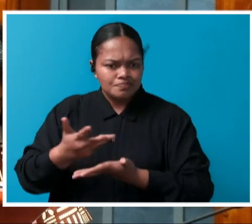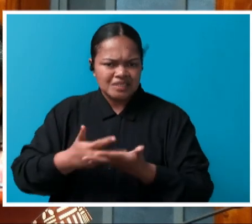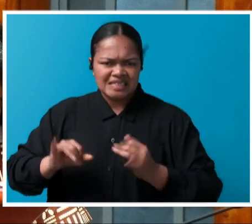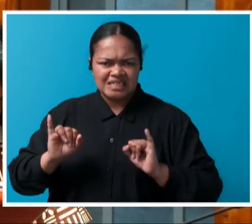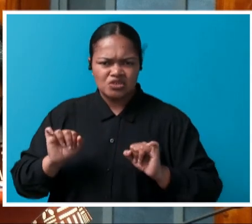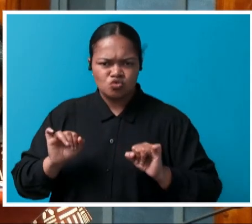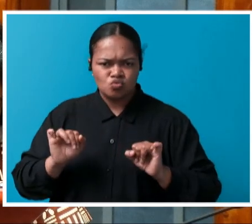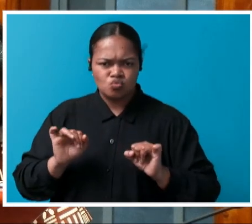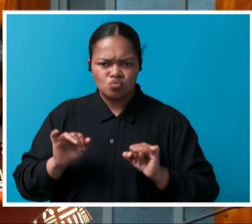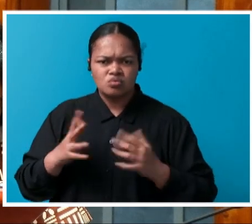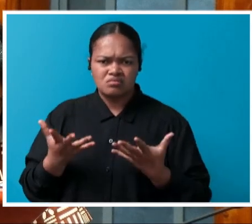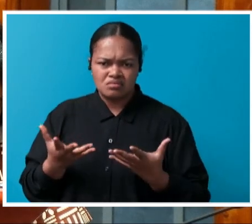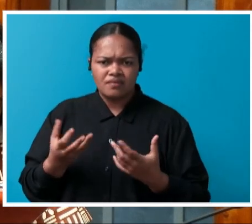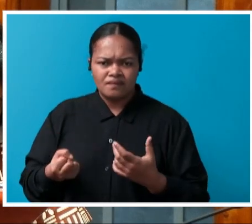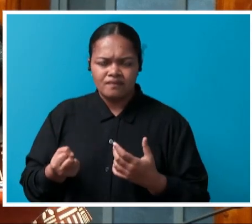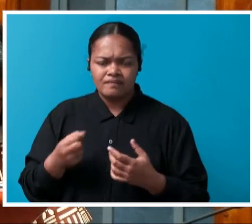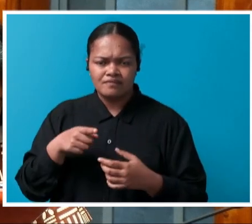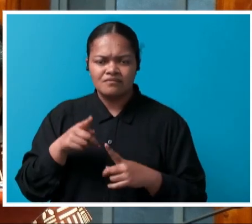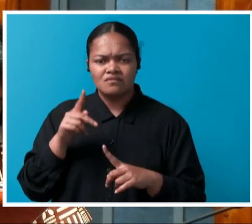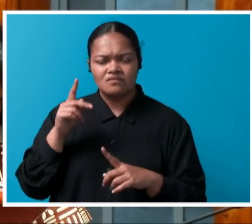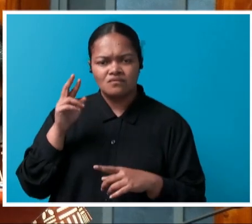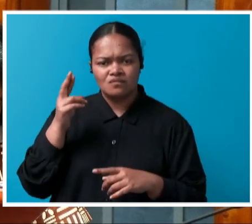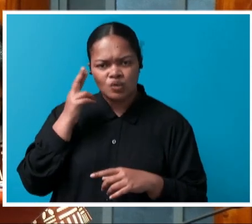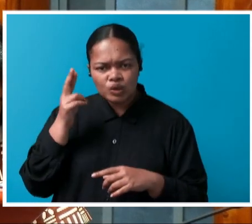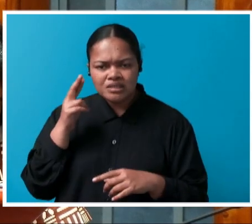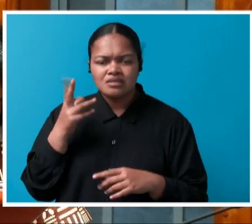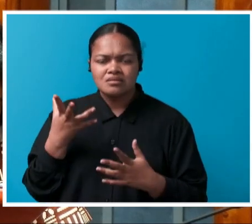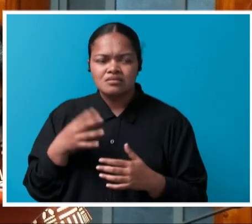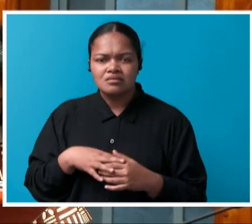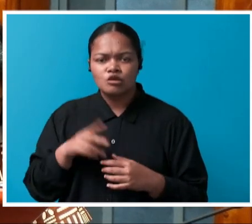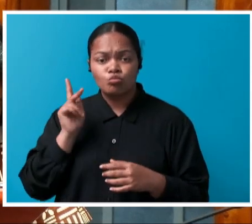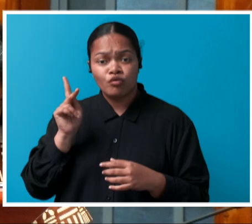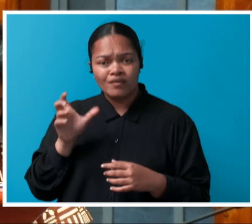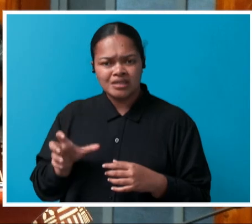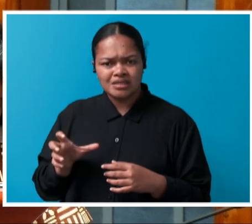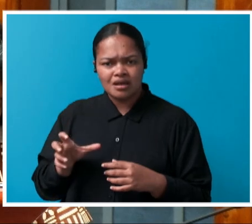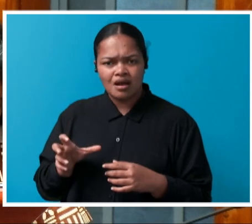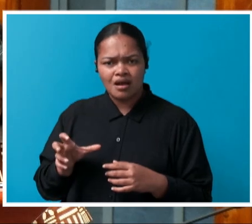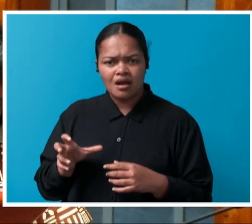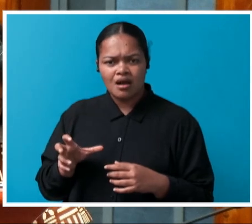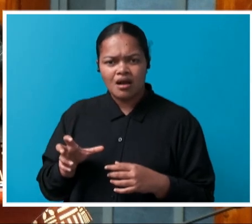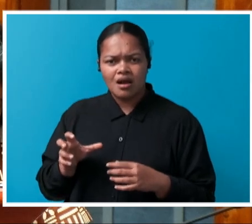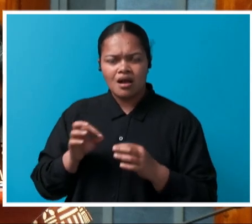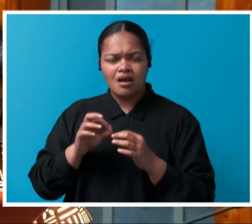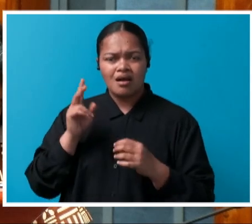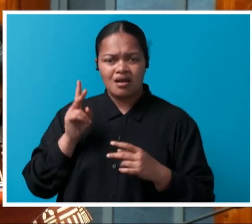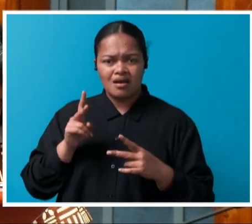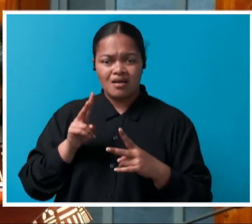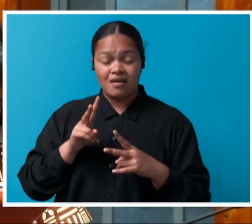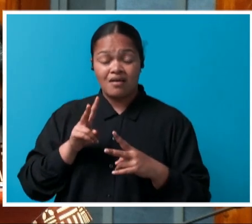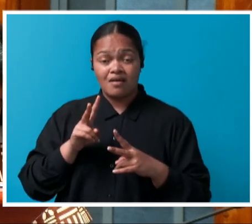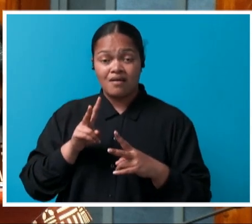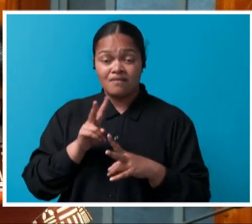issues that had risen. The VC, Professor Paul Aluwalia, had verbally resigned to the